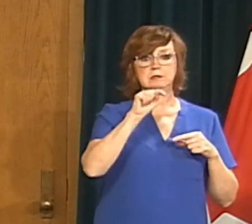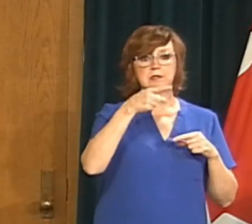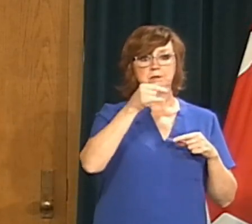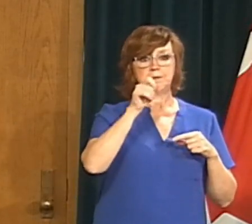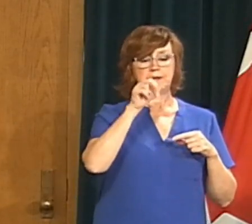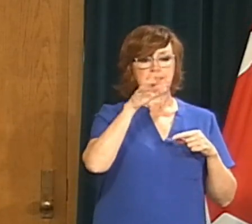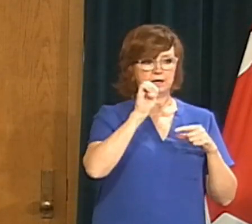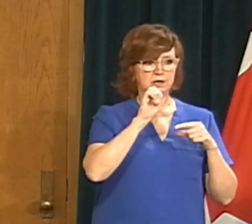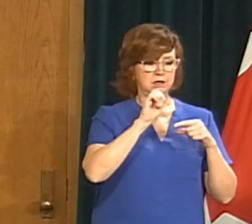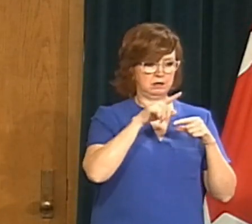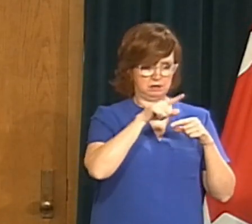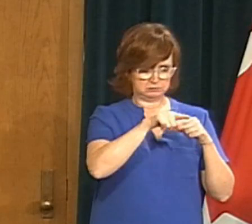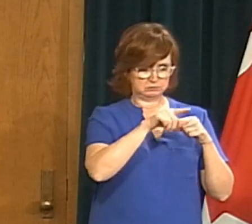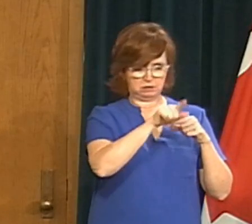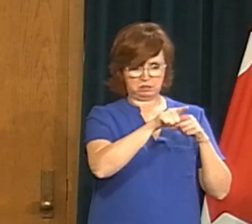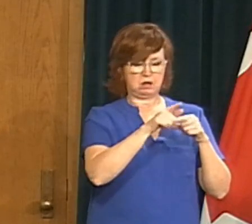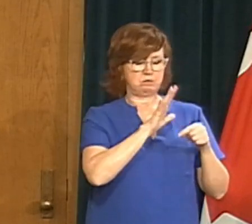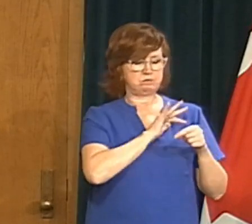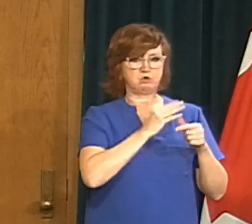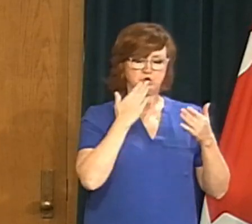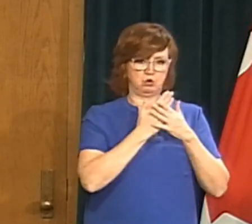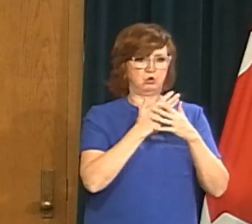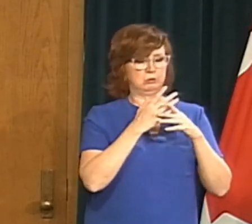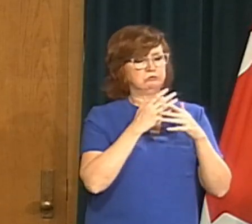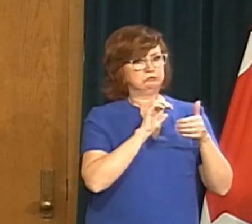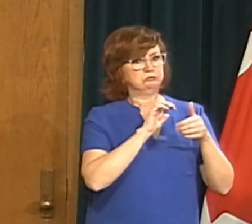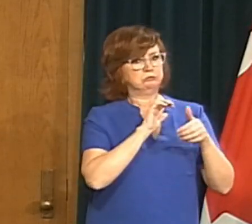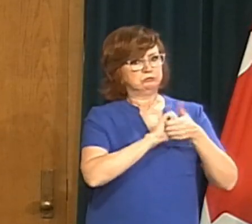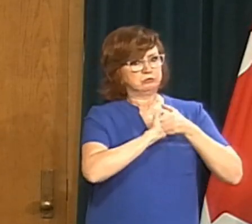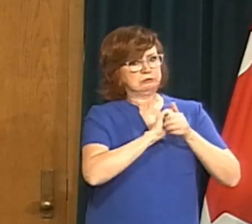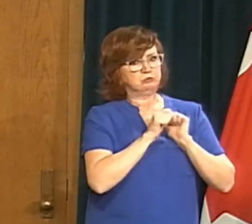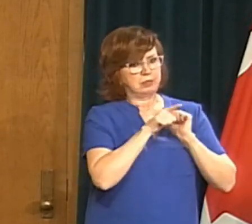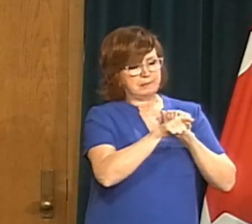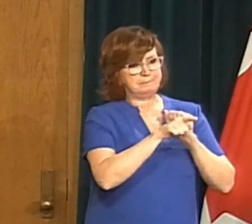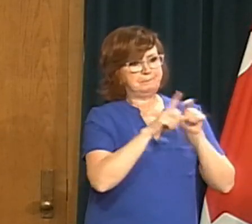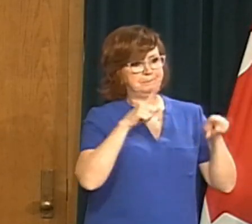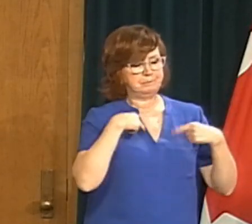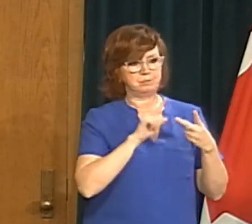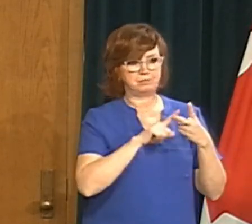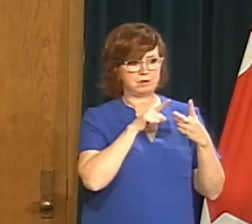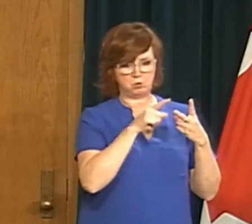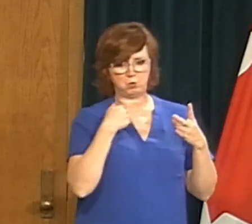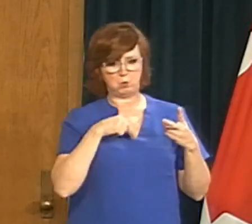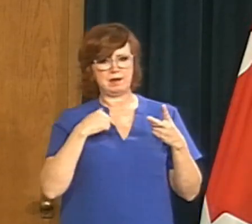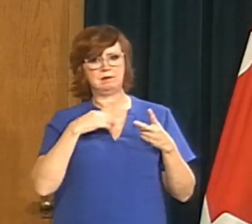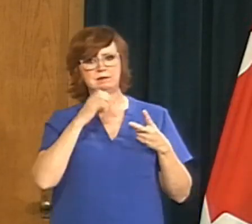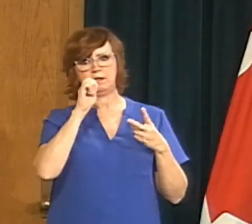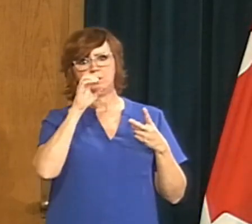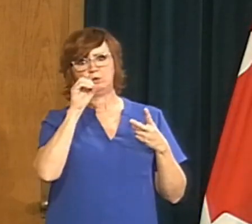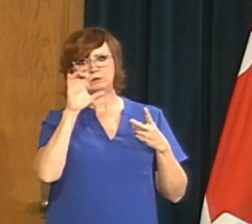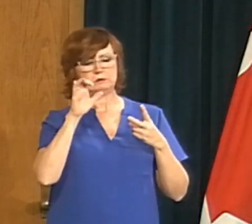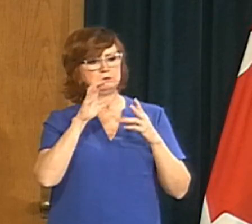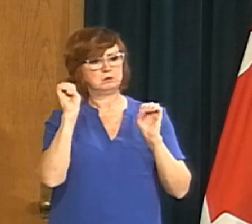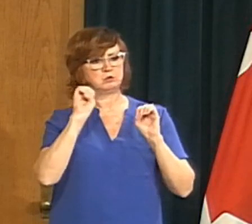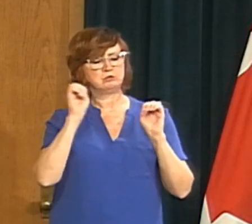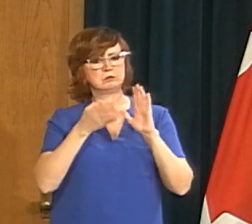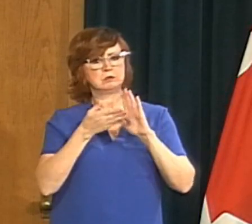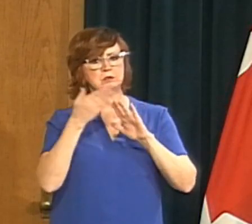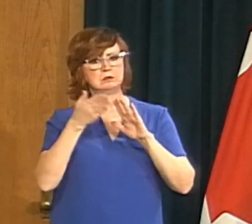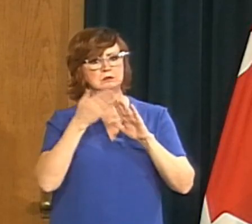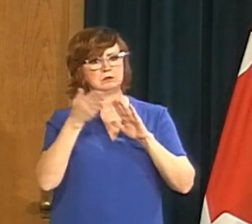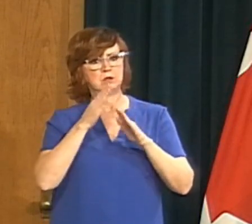Loche. We're working very closely with their local emergency operations center, of which we have provided them today some funding